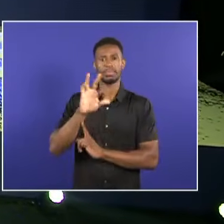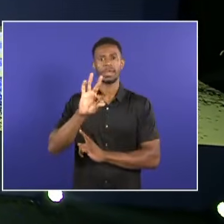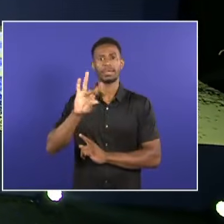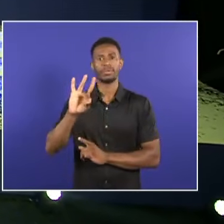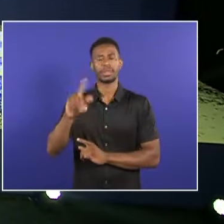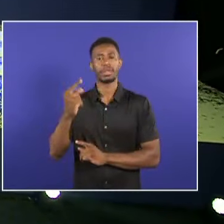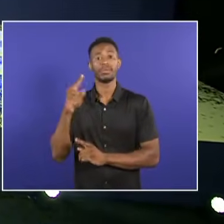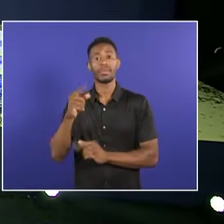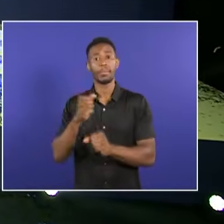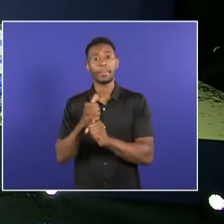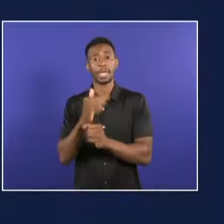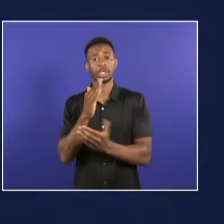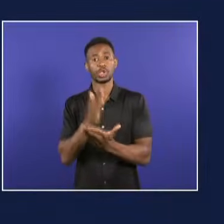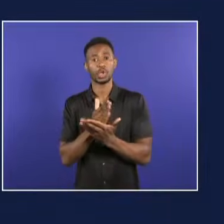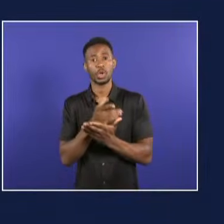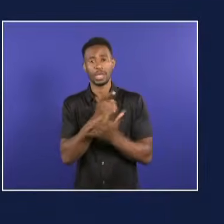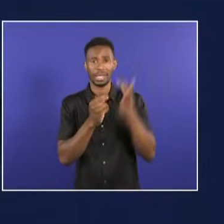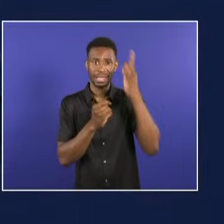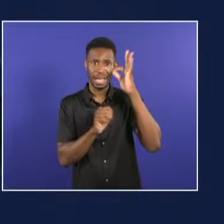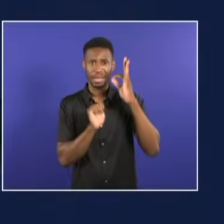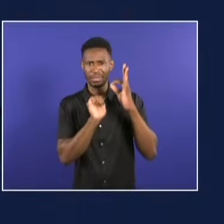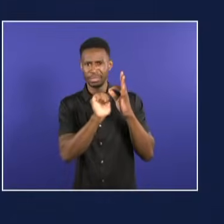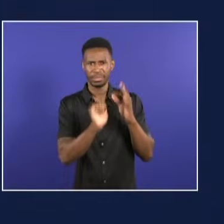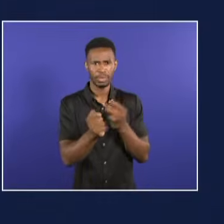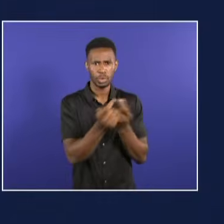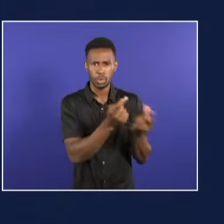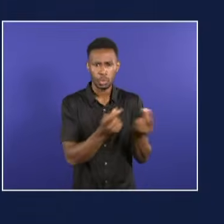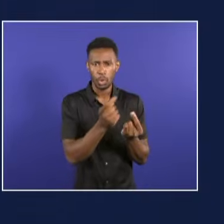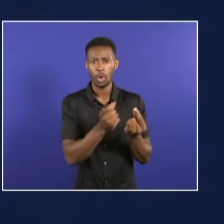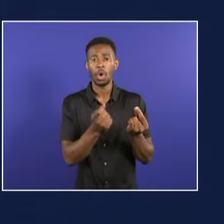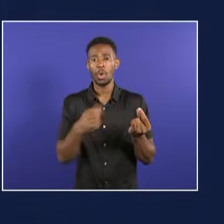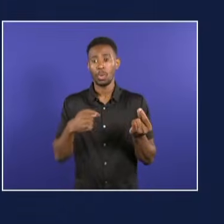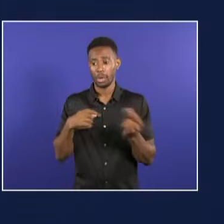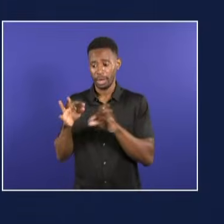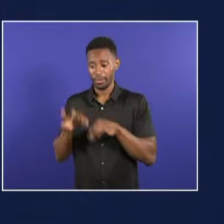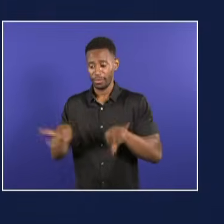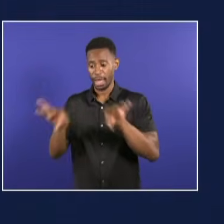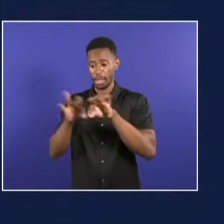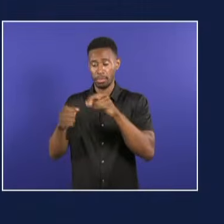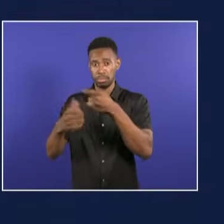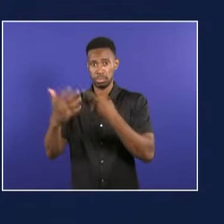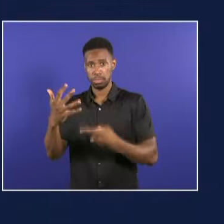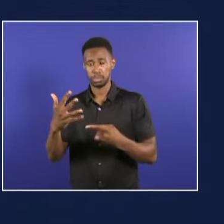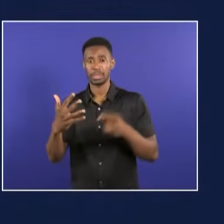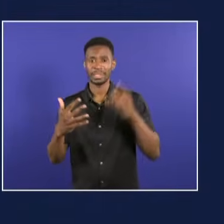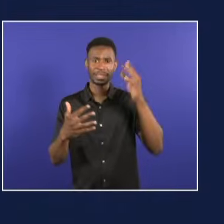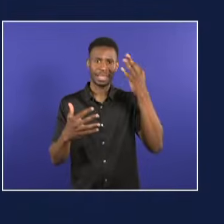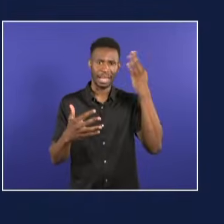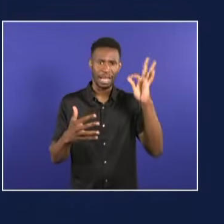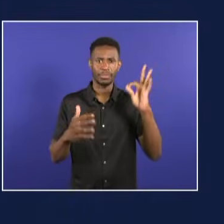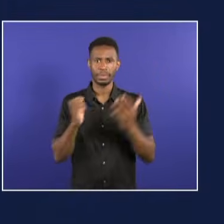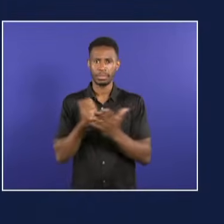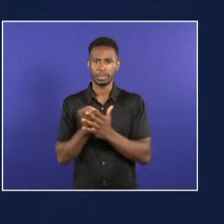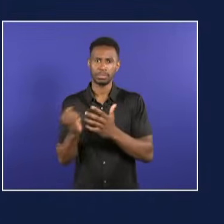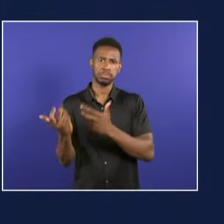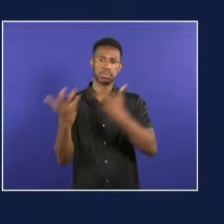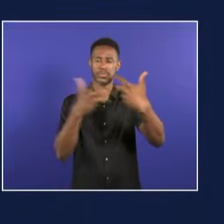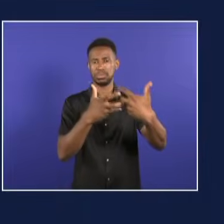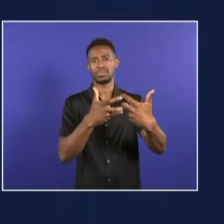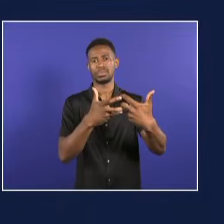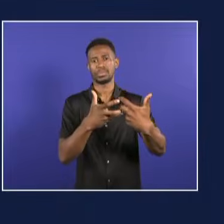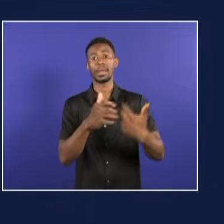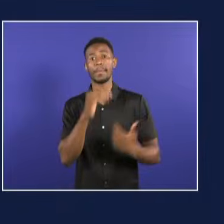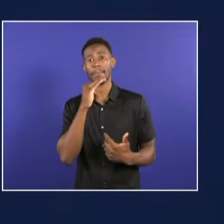our values. And that is why we must continue to oppose policies in the GNU that block our